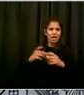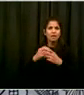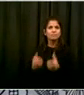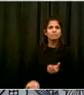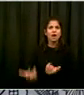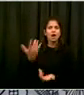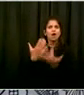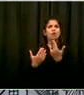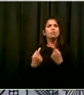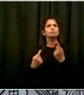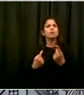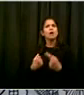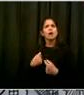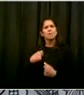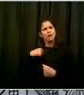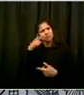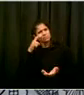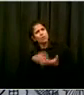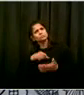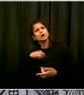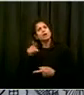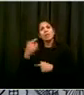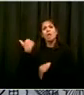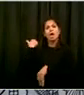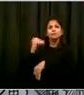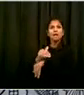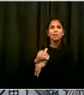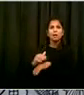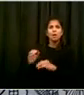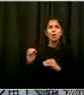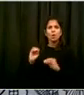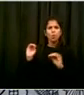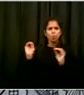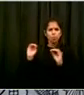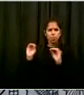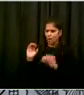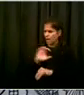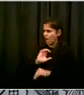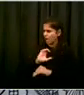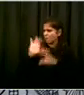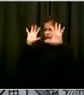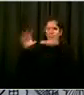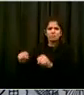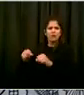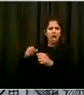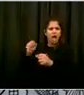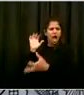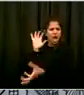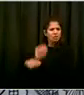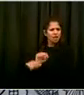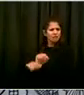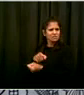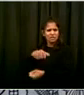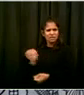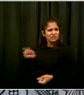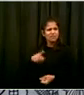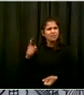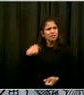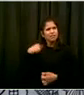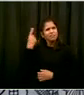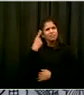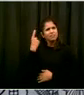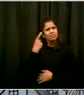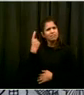NYPD invite the governor to take over enforcement? No to the last question, Julia. Of course not. NYPD is